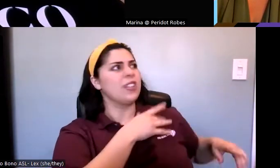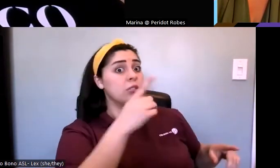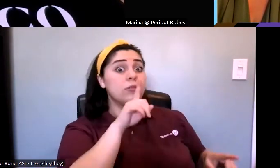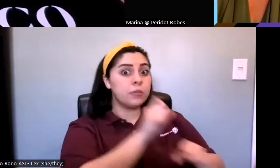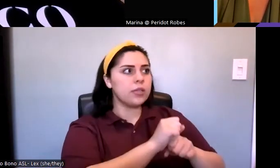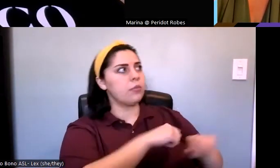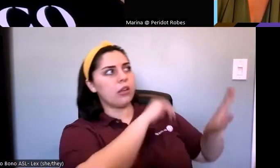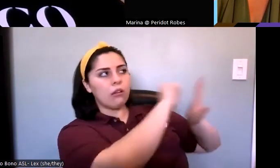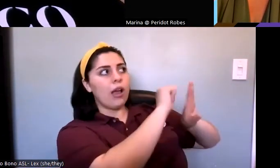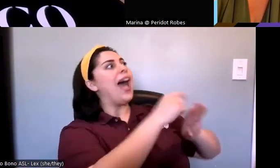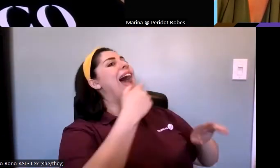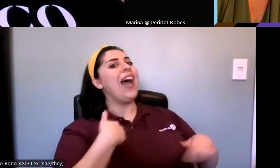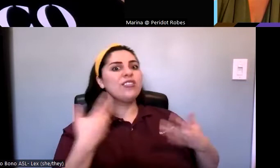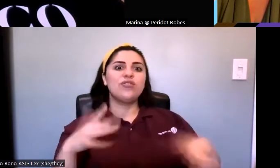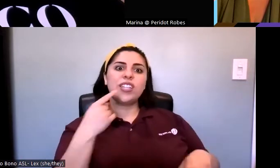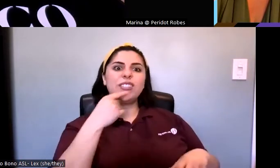door after I've told everyone